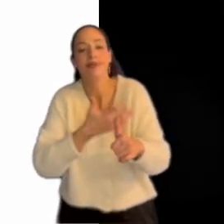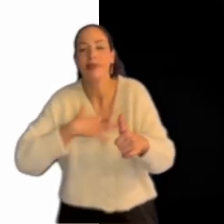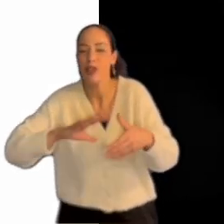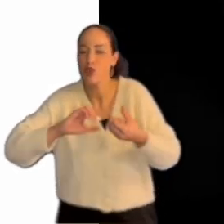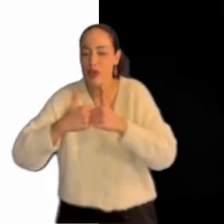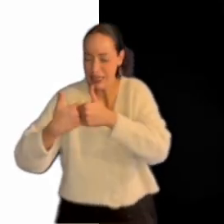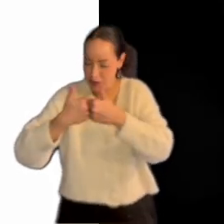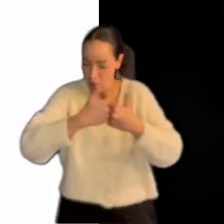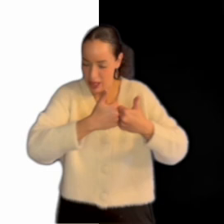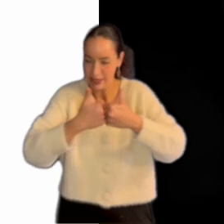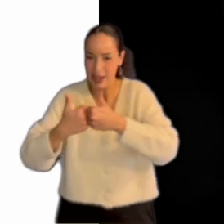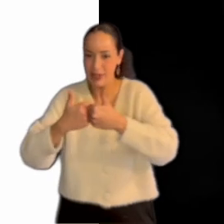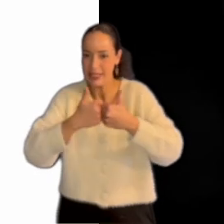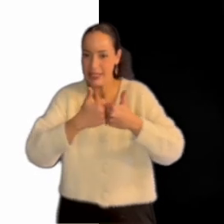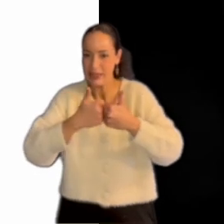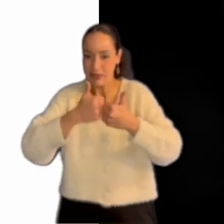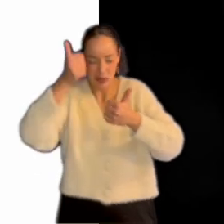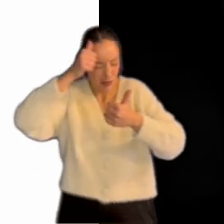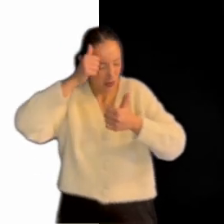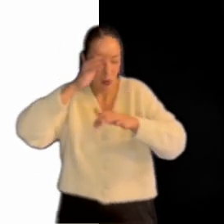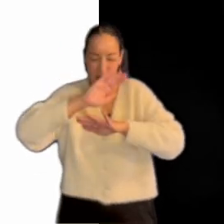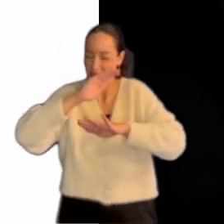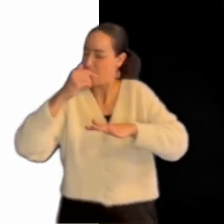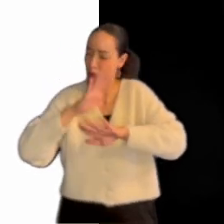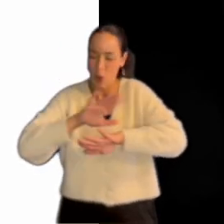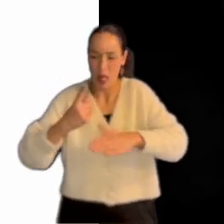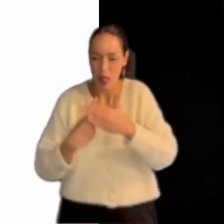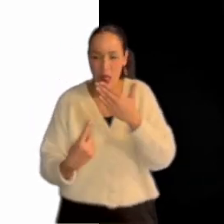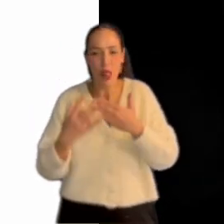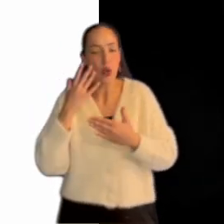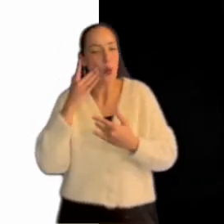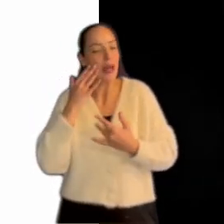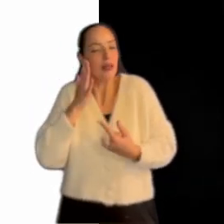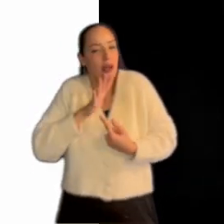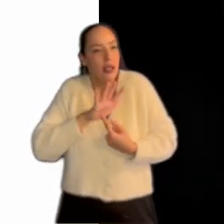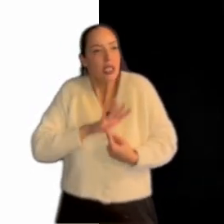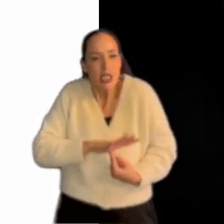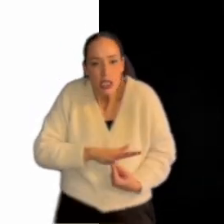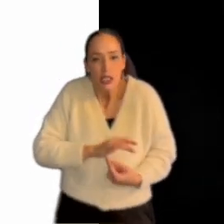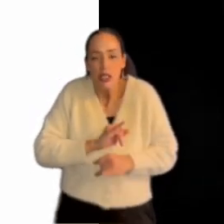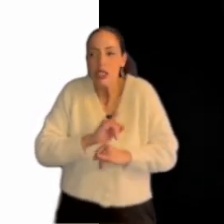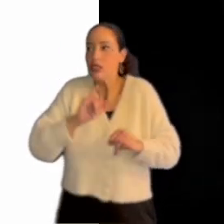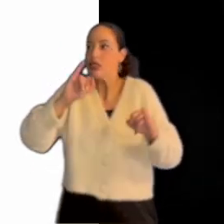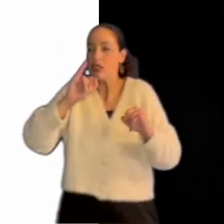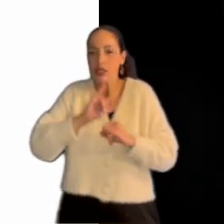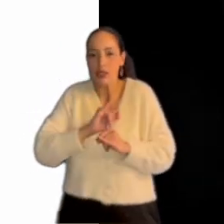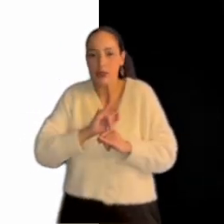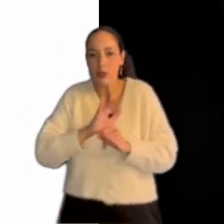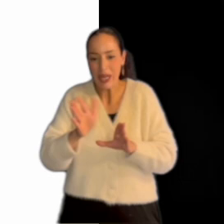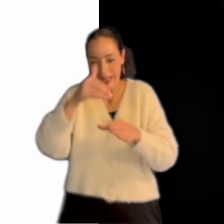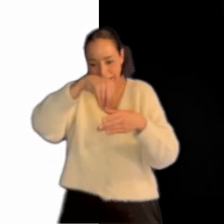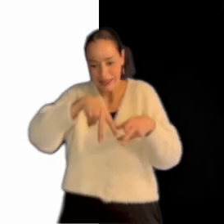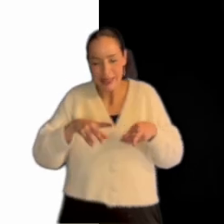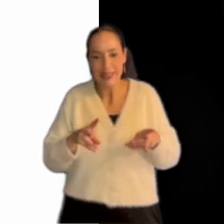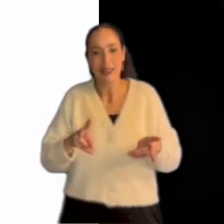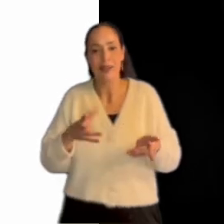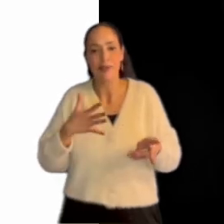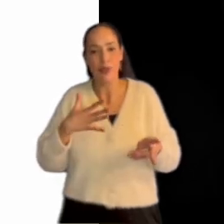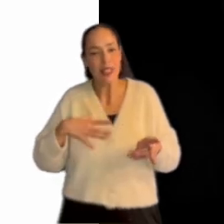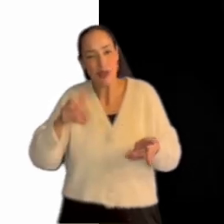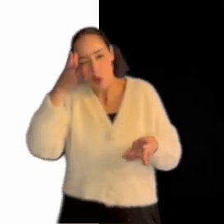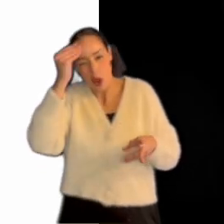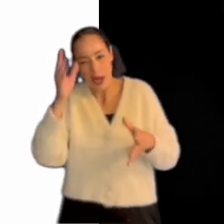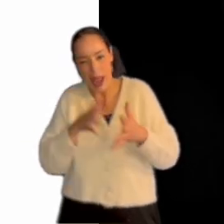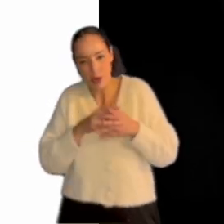We must understand that we are part of a system and learn how to navigate and contribute to these systems to avoid further traumatisation and to